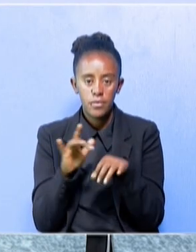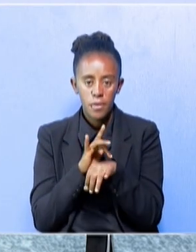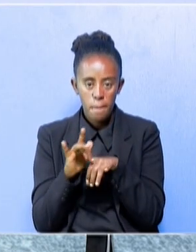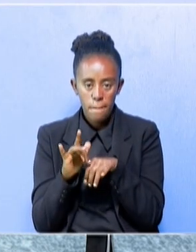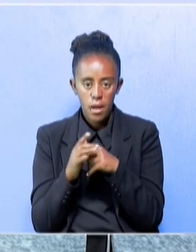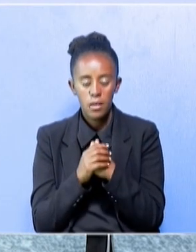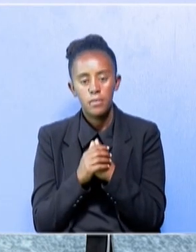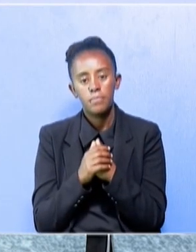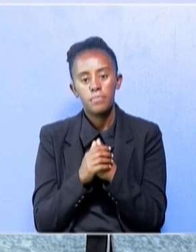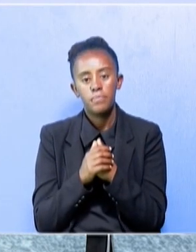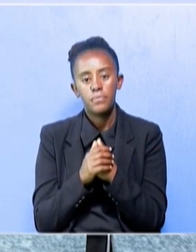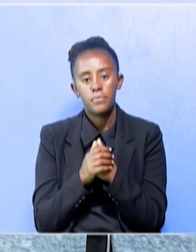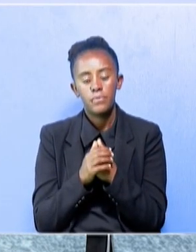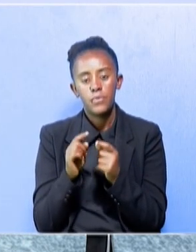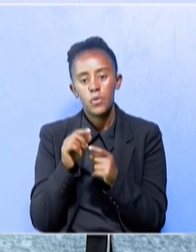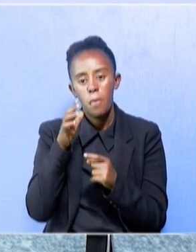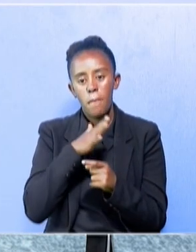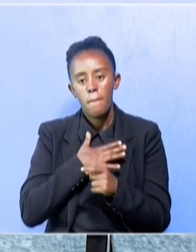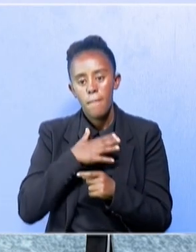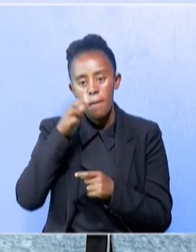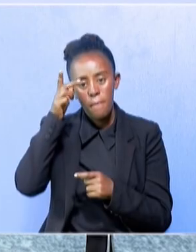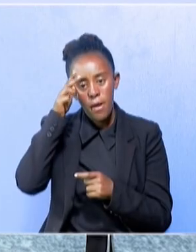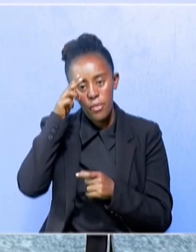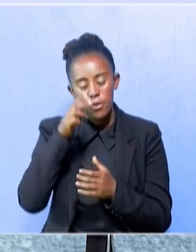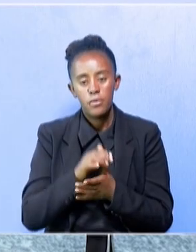write to my brothers.